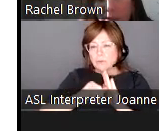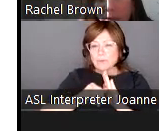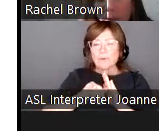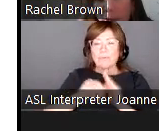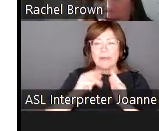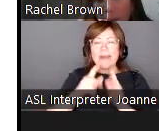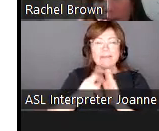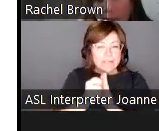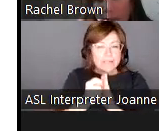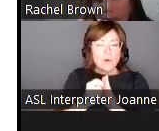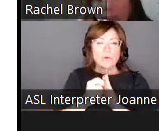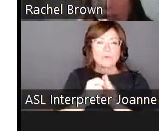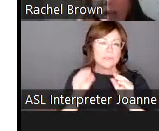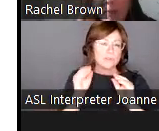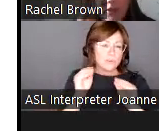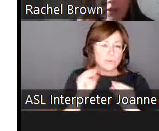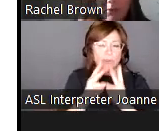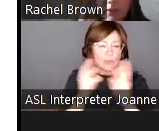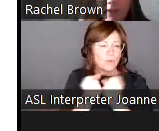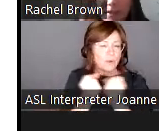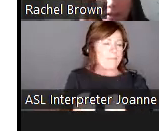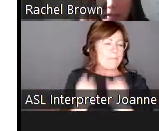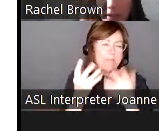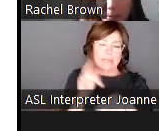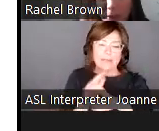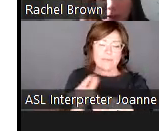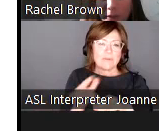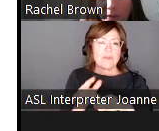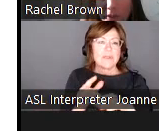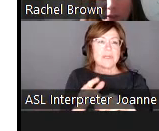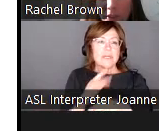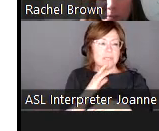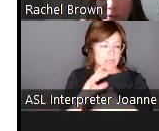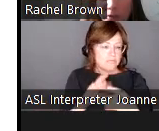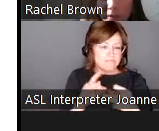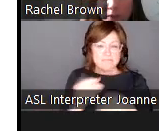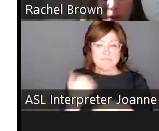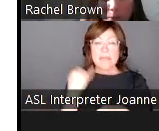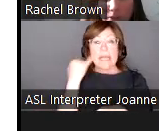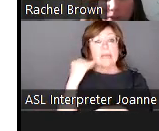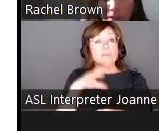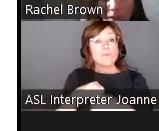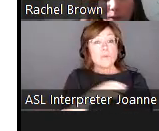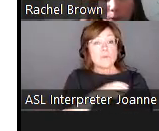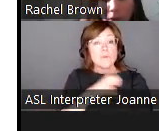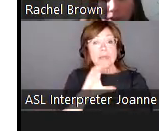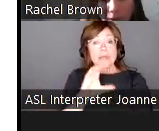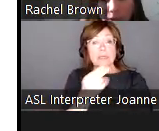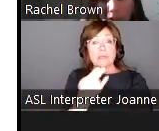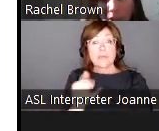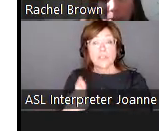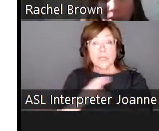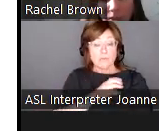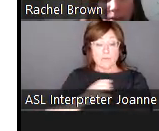or different workshops. Even I mentioned previously that if you're part of a, chambers of commerce or